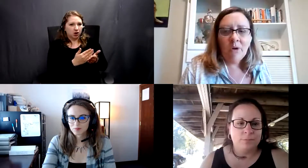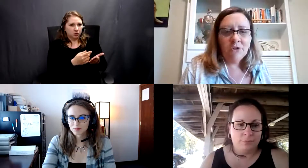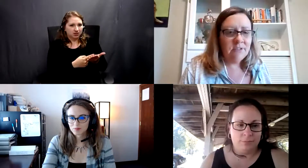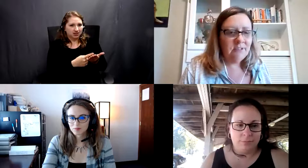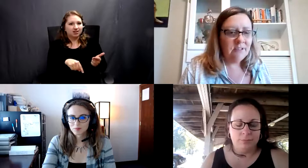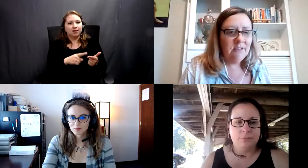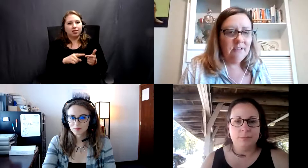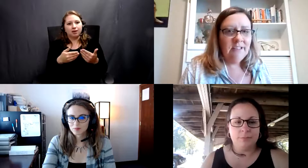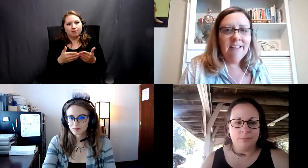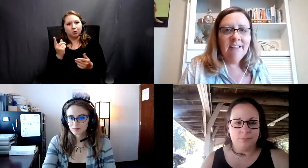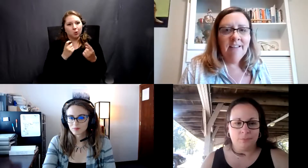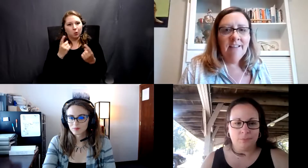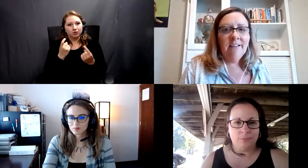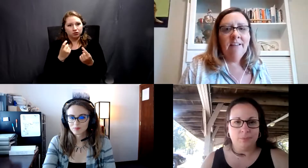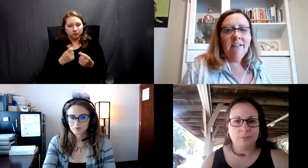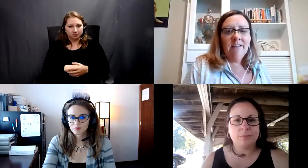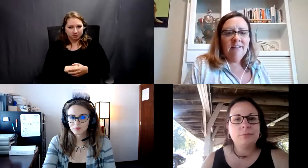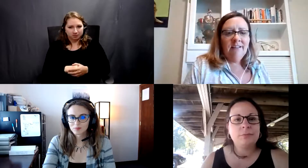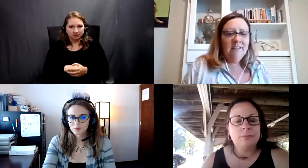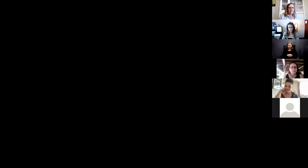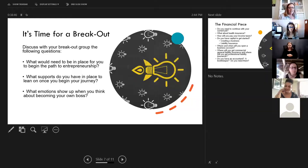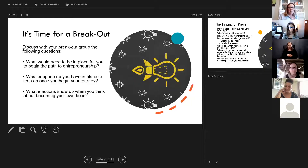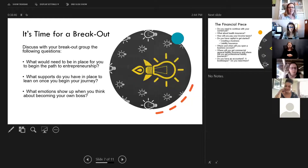some questions.